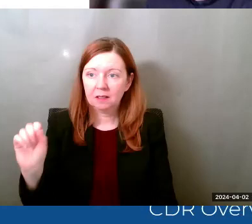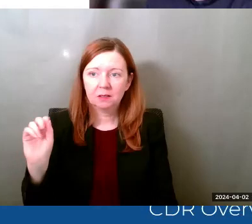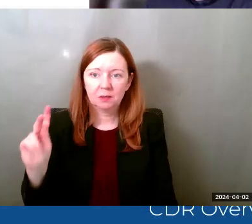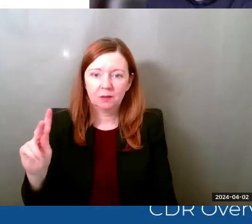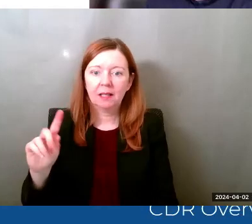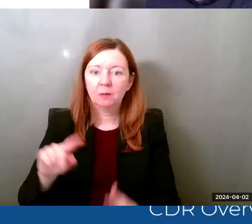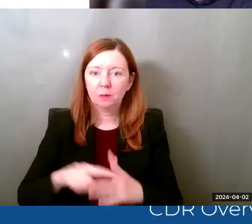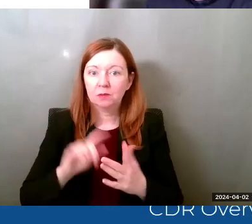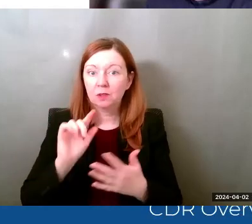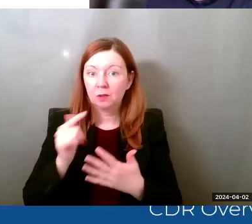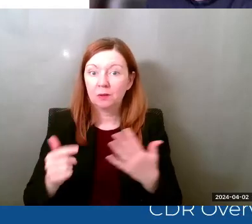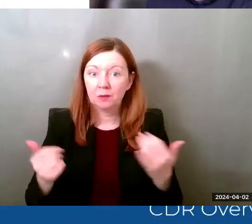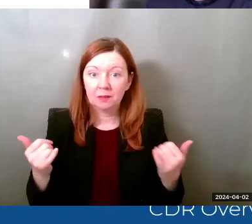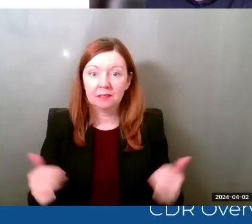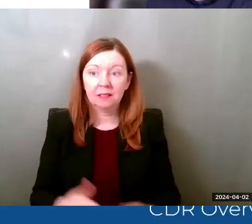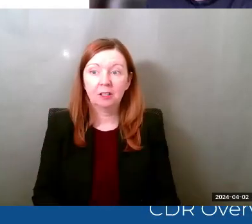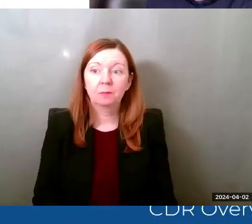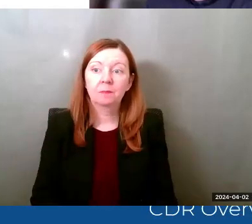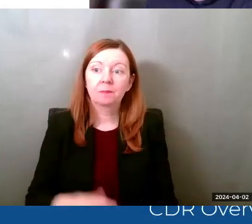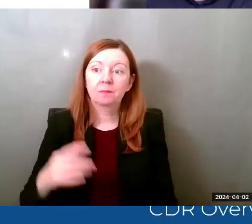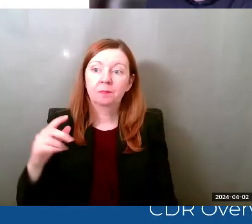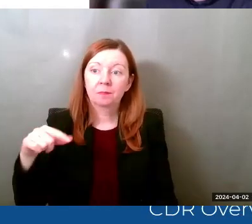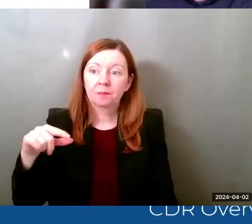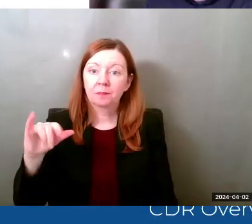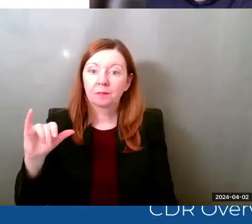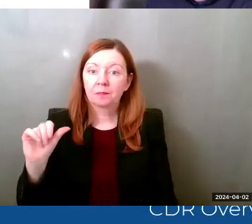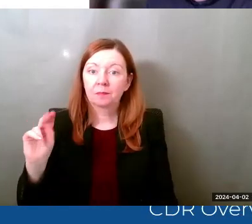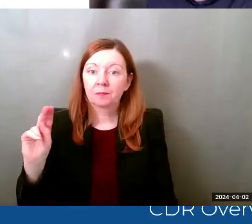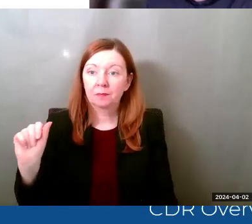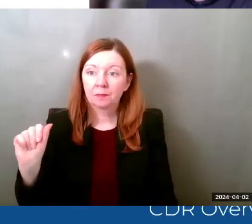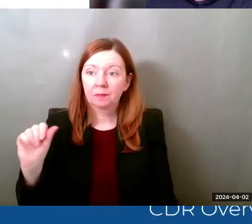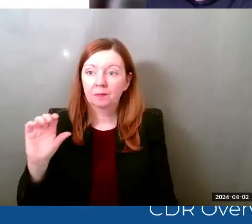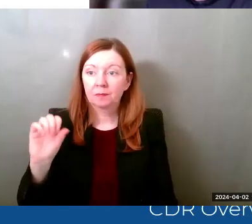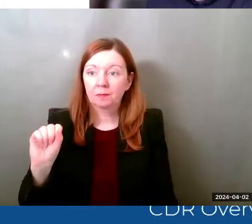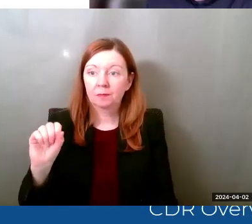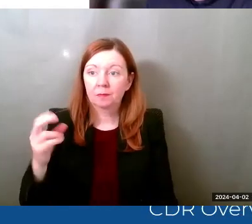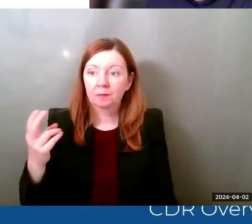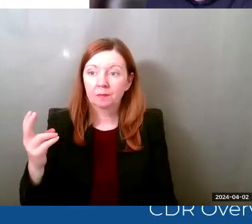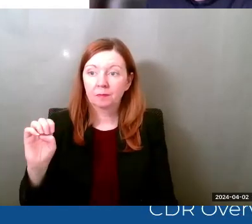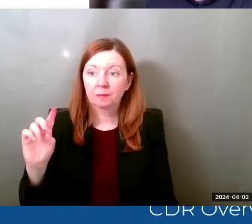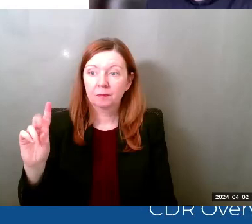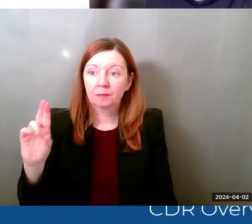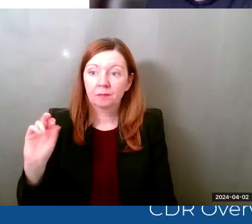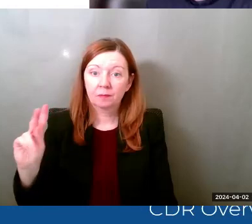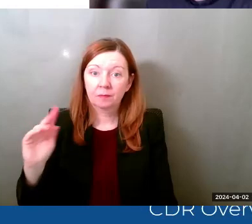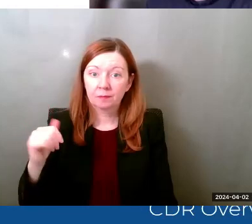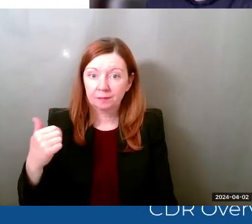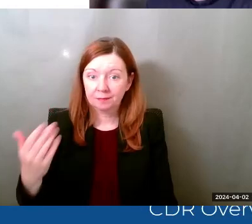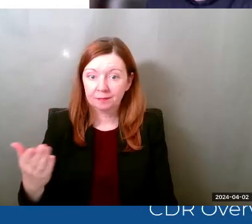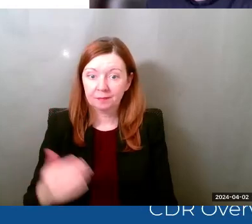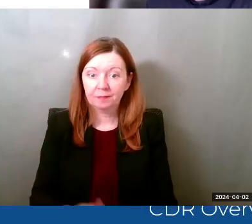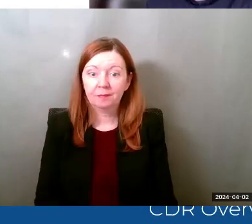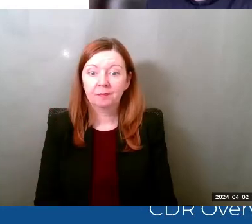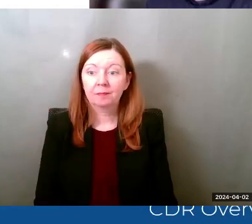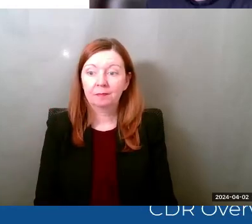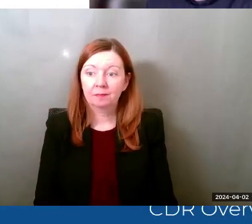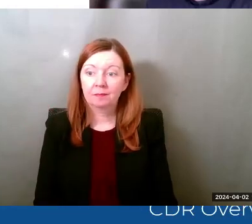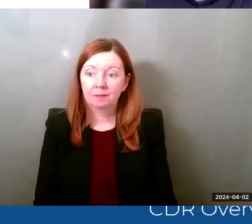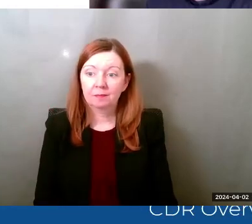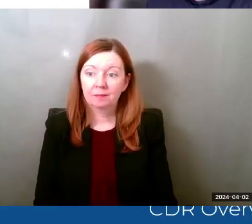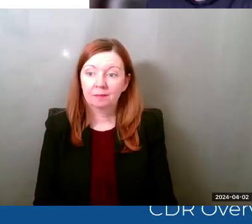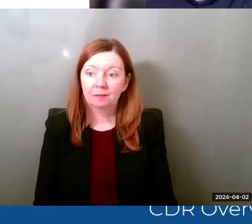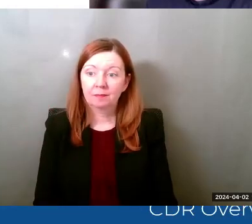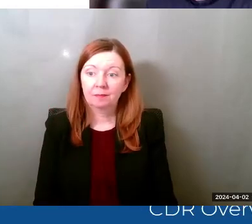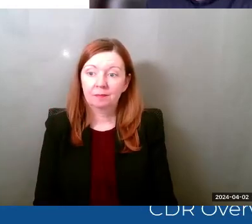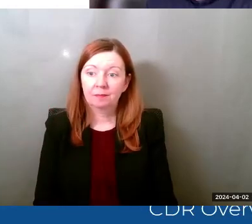start going through these now. We'll go with Kiana Shedrick. You should be able to unmute at this time.